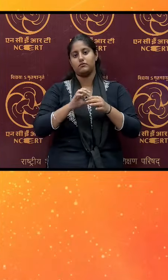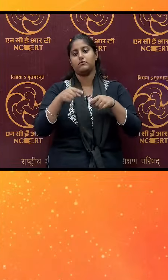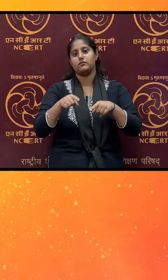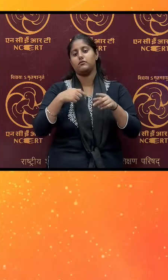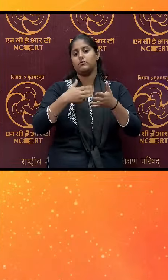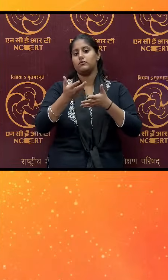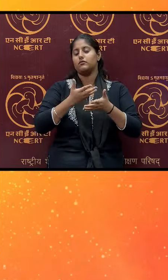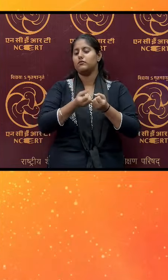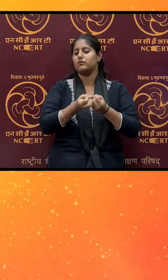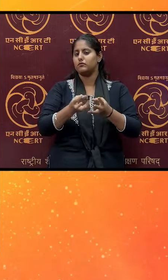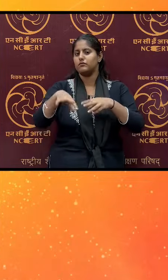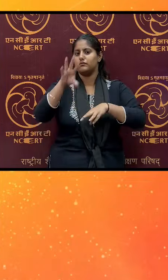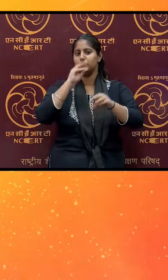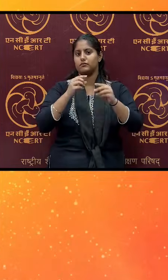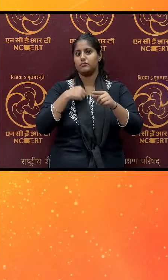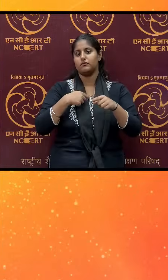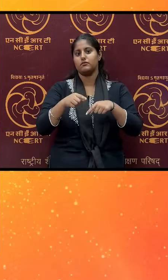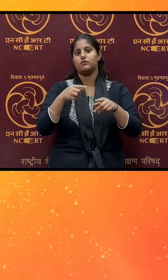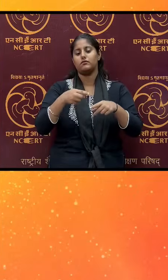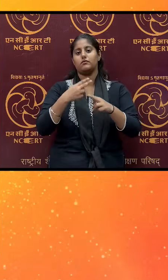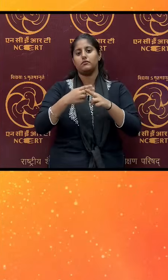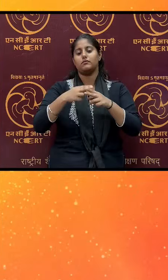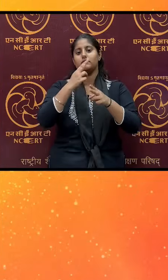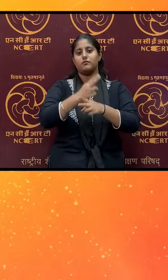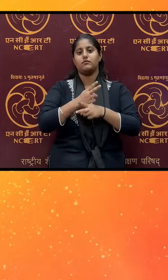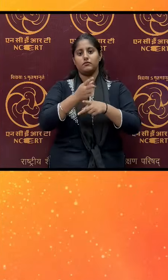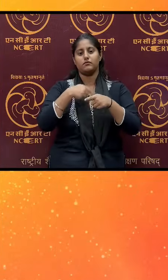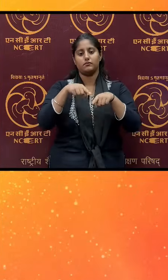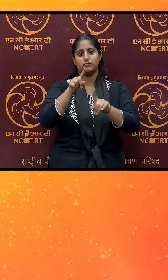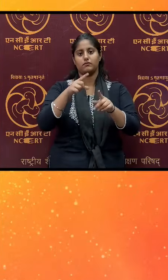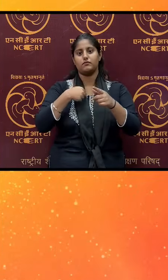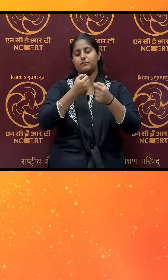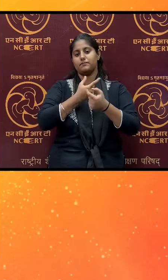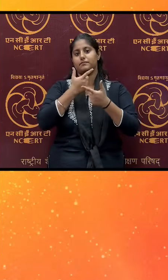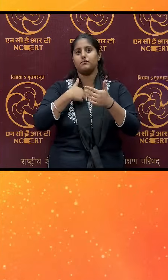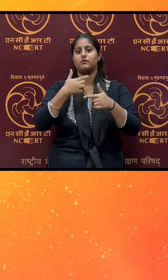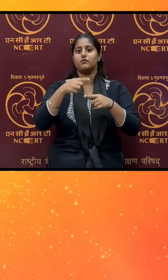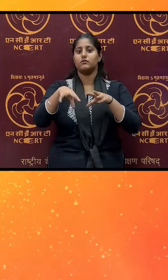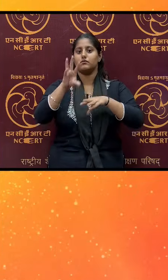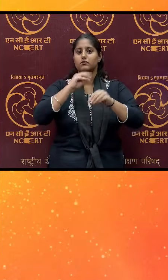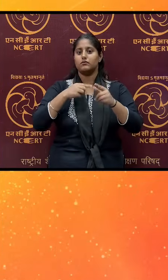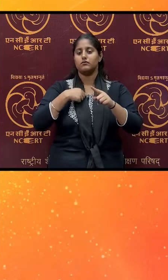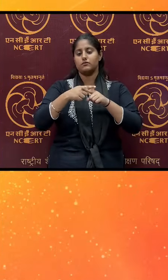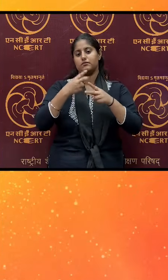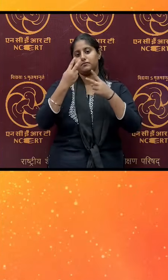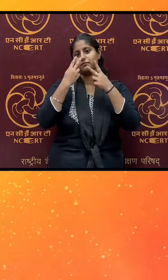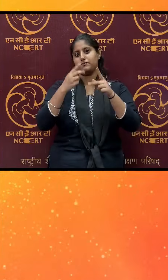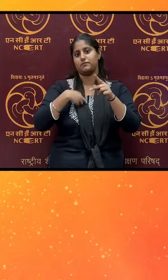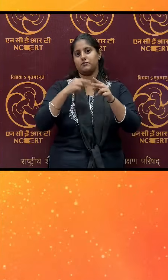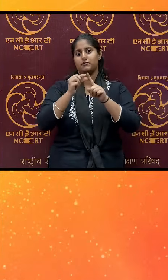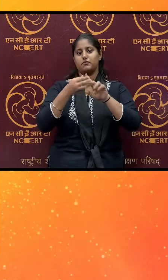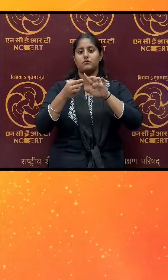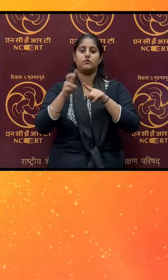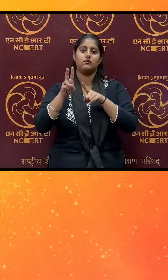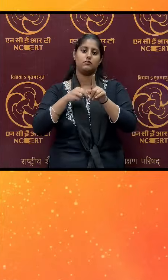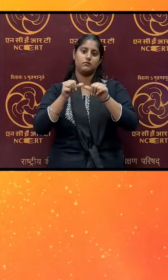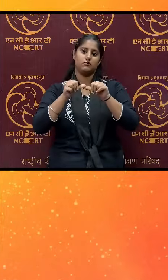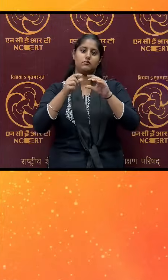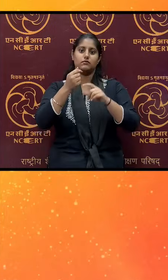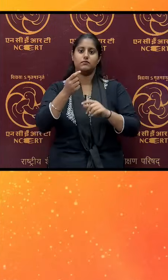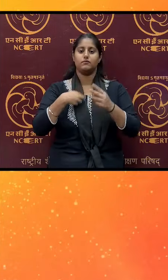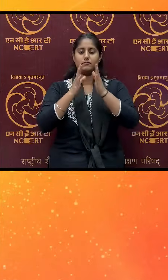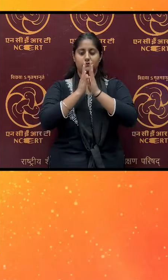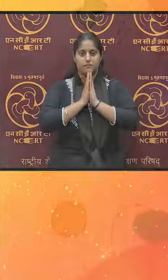discuss a lot of things. Till the time, take care of yourself. Keep smiling, keep learning, and keep watching PME Vidya channels. Namaskar.